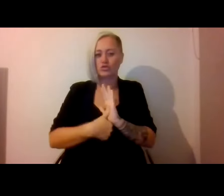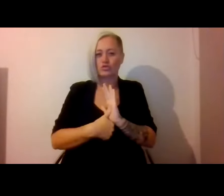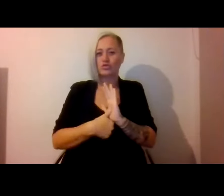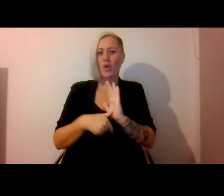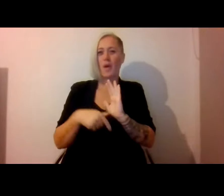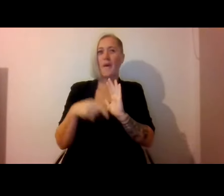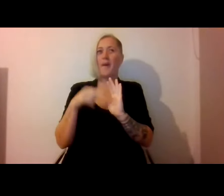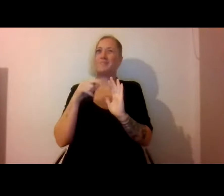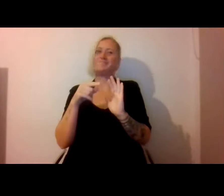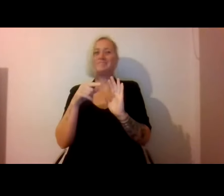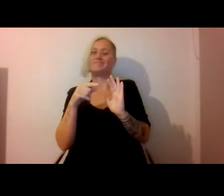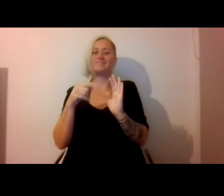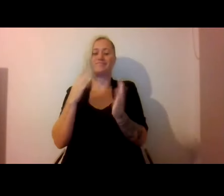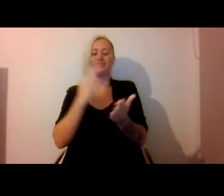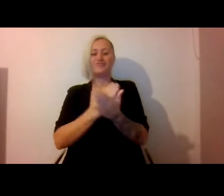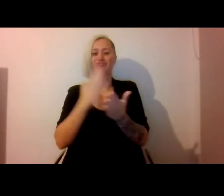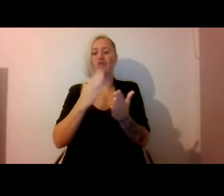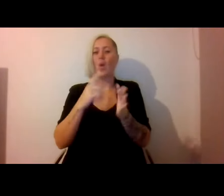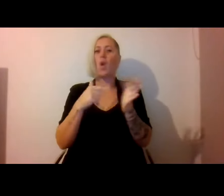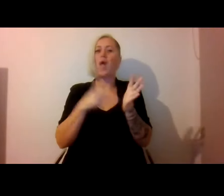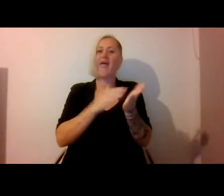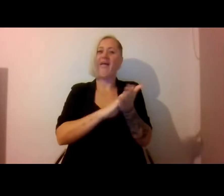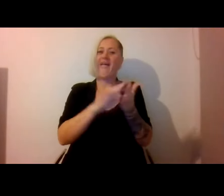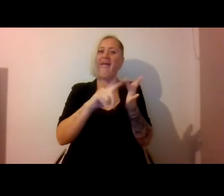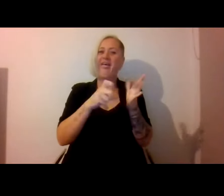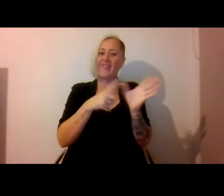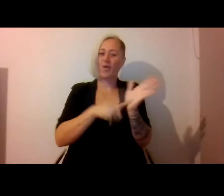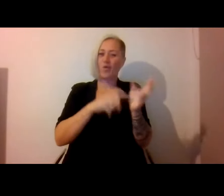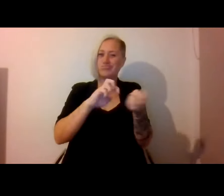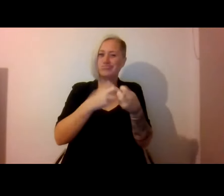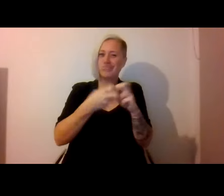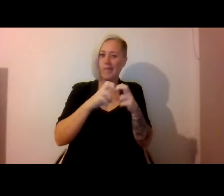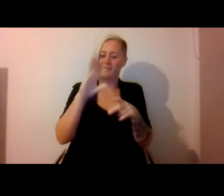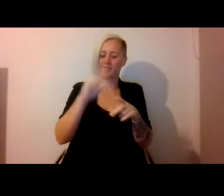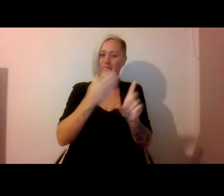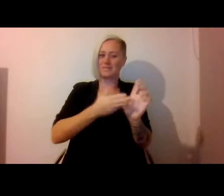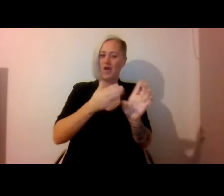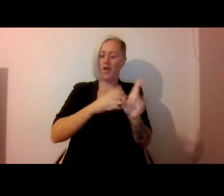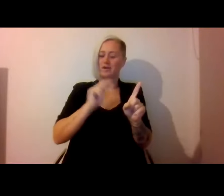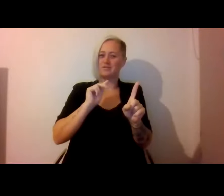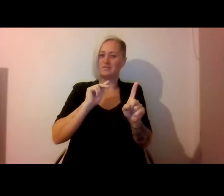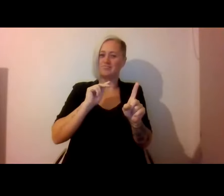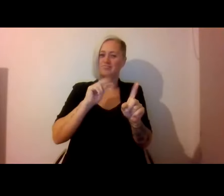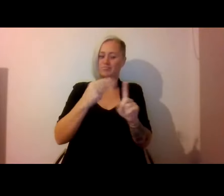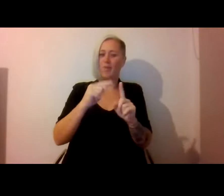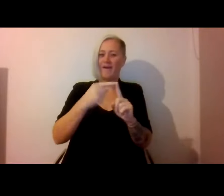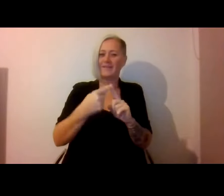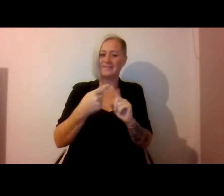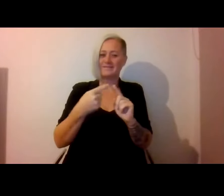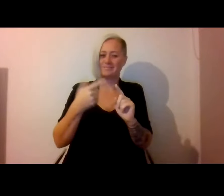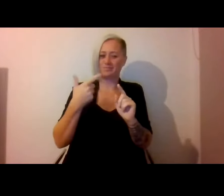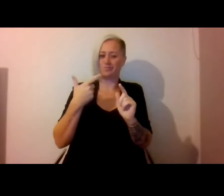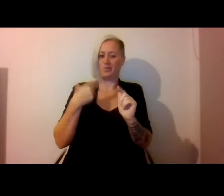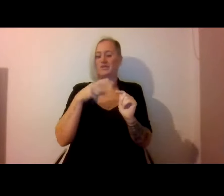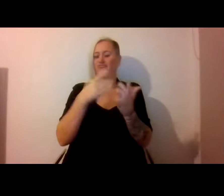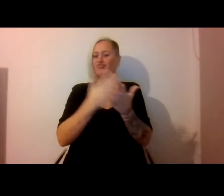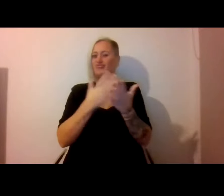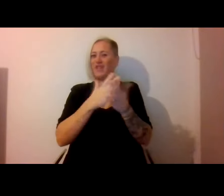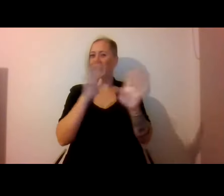real ethical problem from a psychologist's point of view, because you're really confusing and blowing the boundaries, which is not